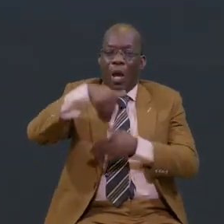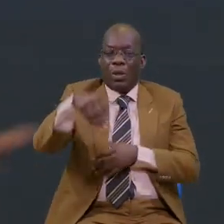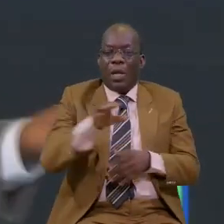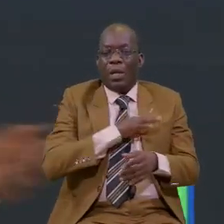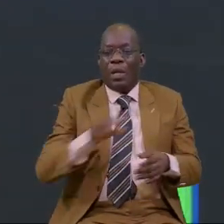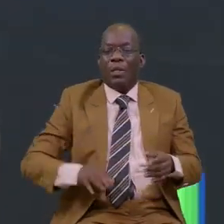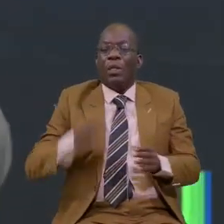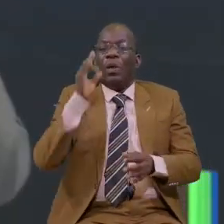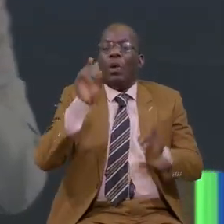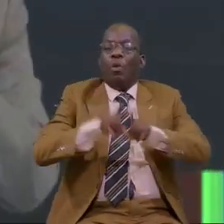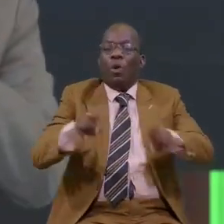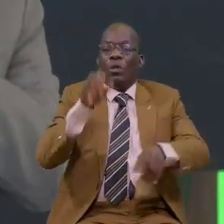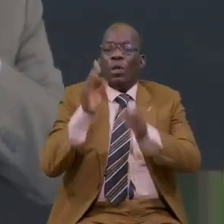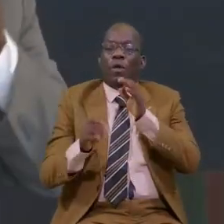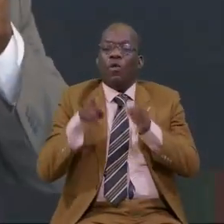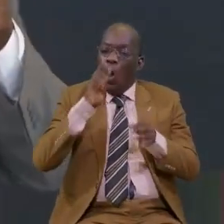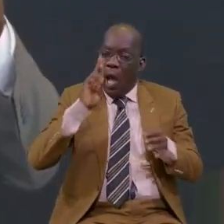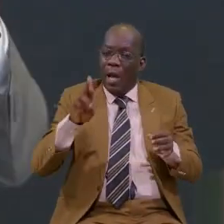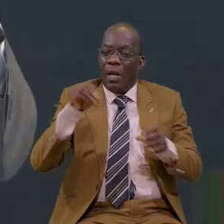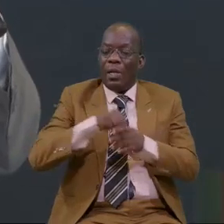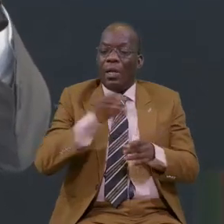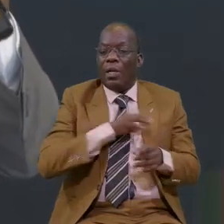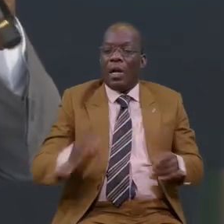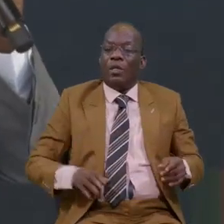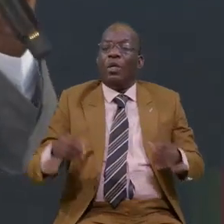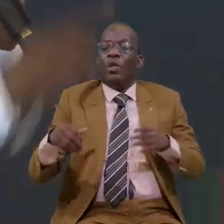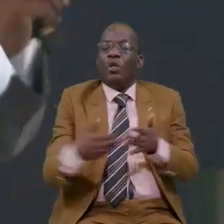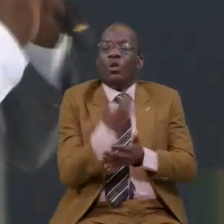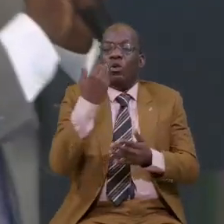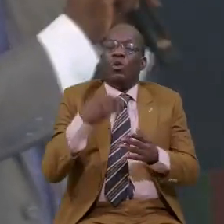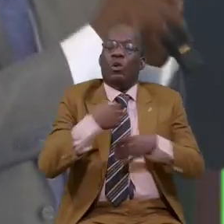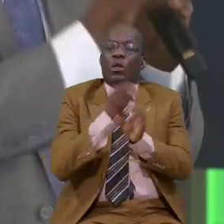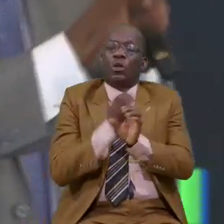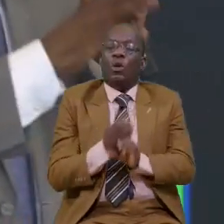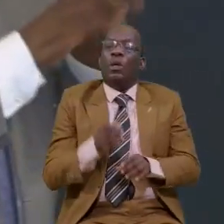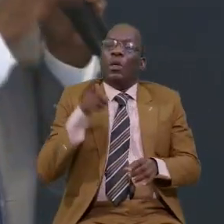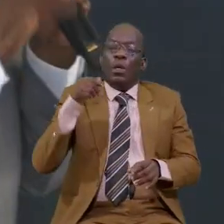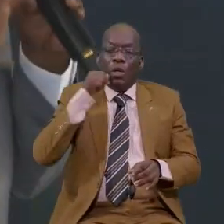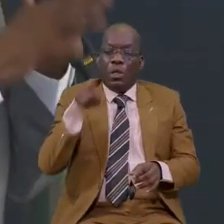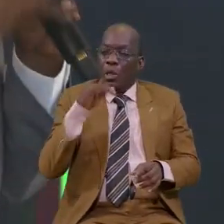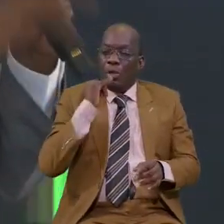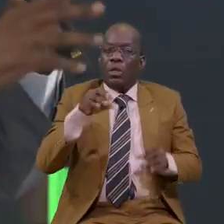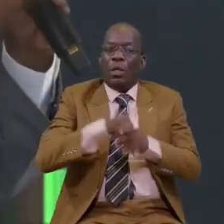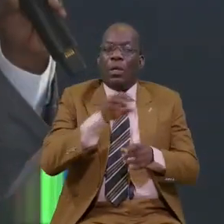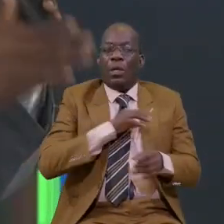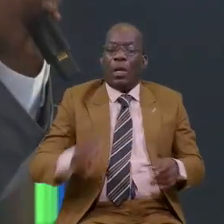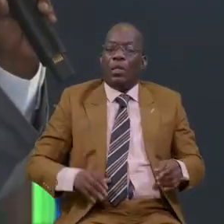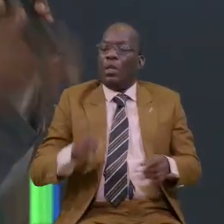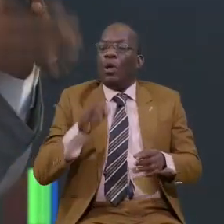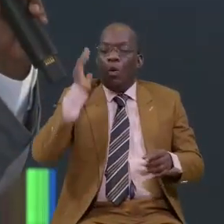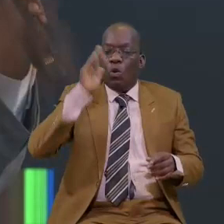Christ, a new creature, she is in Christ, a new creature, and will not let you, will not ask you to